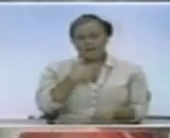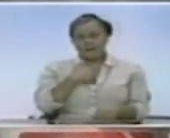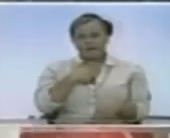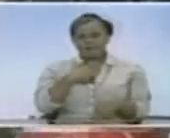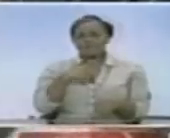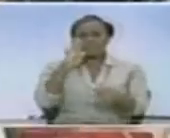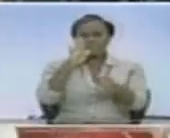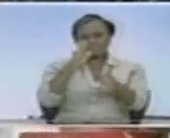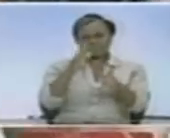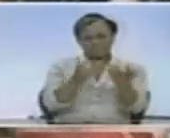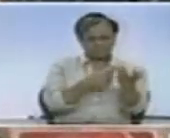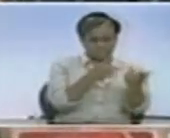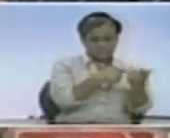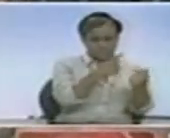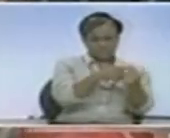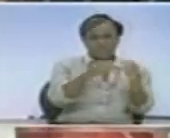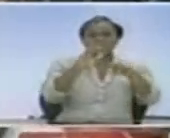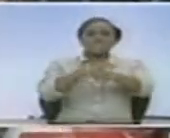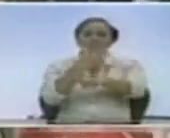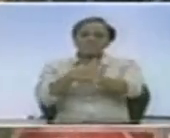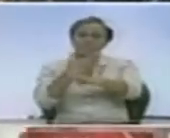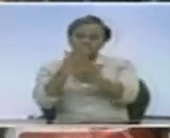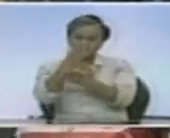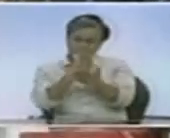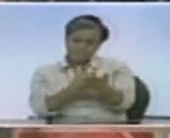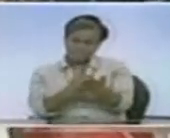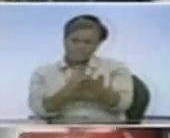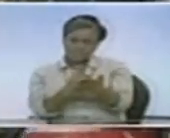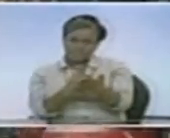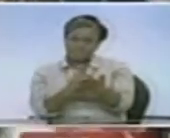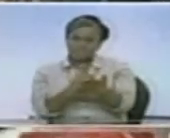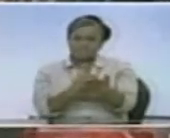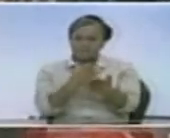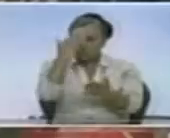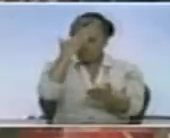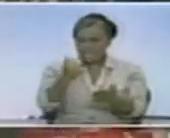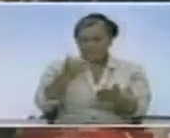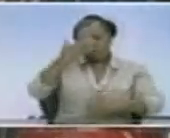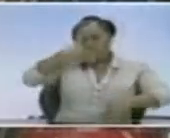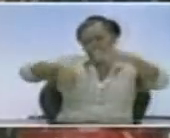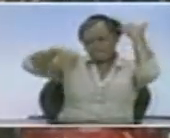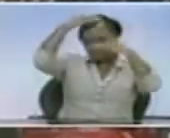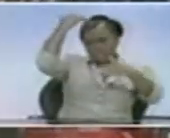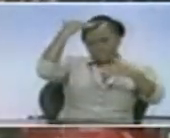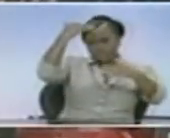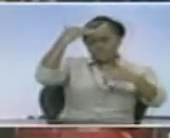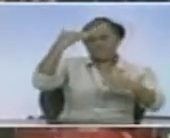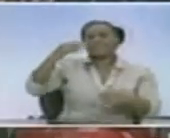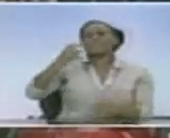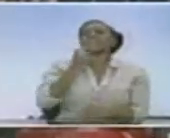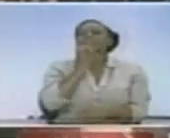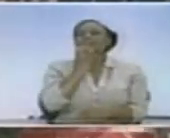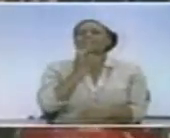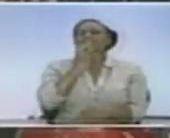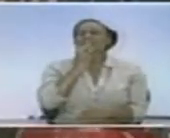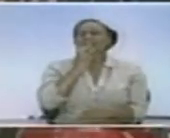of Kikuyu in a certain section, and the reason for that would be qualifications. Kenyatta was very